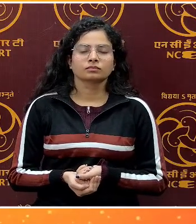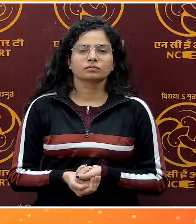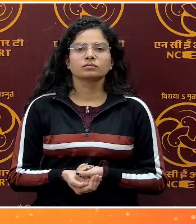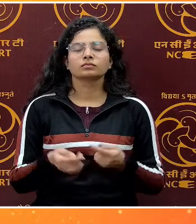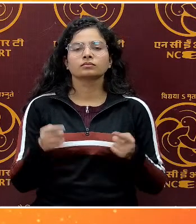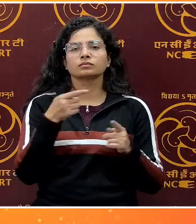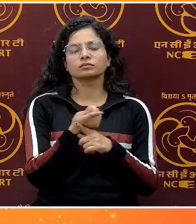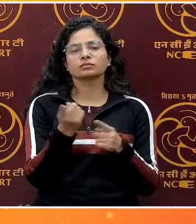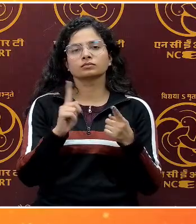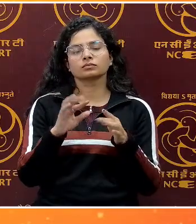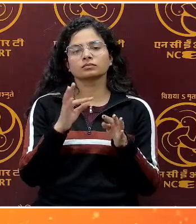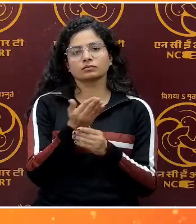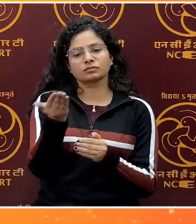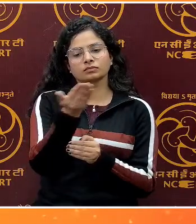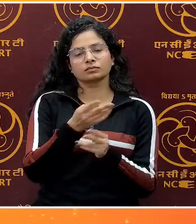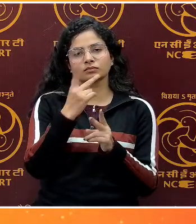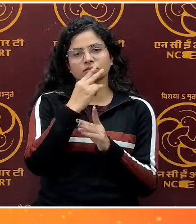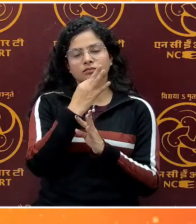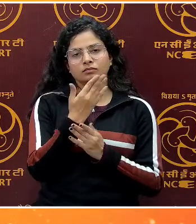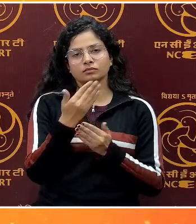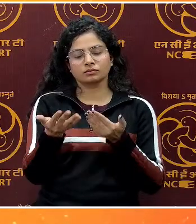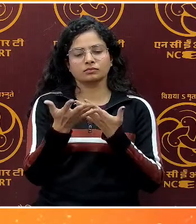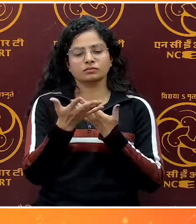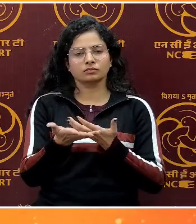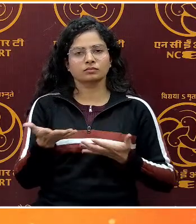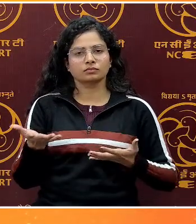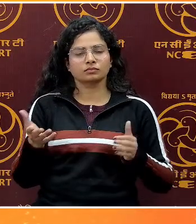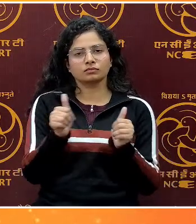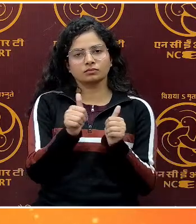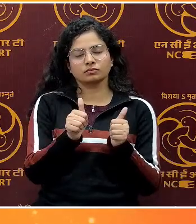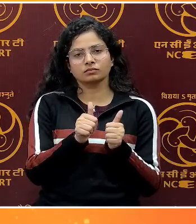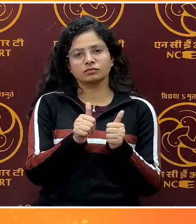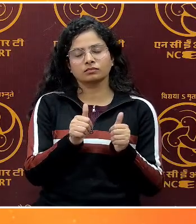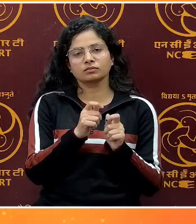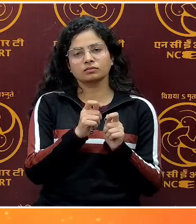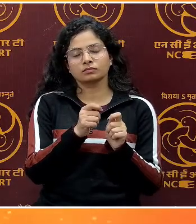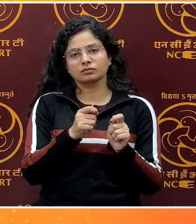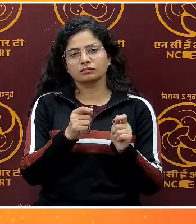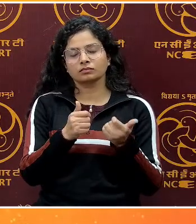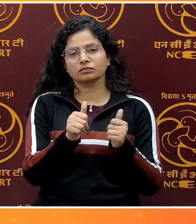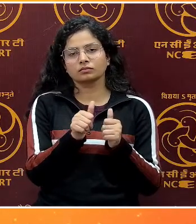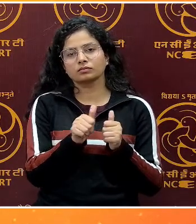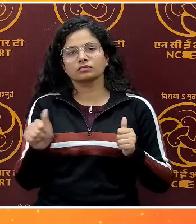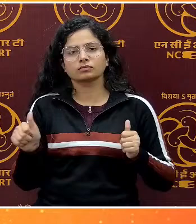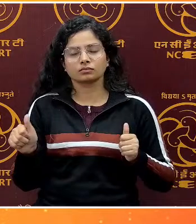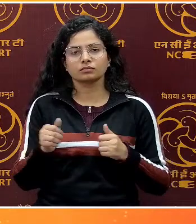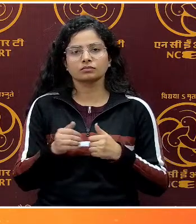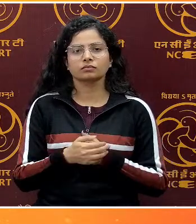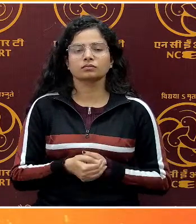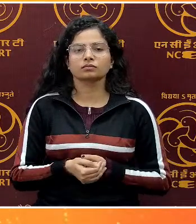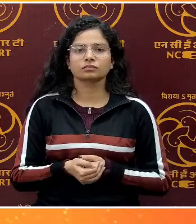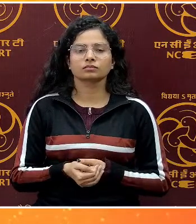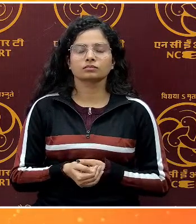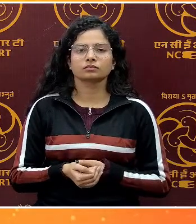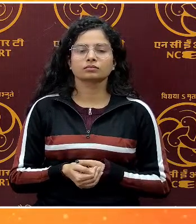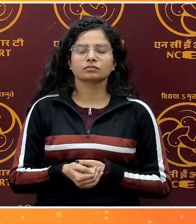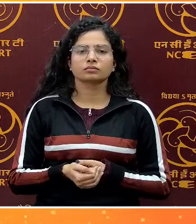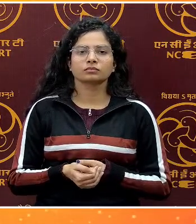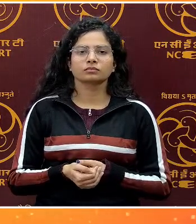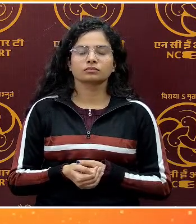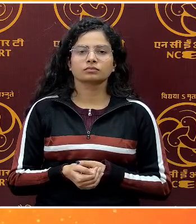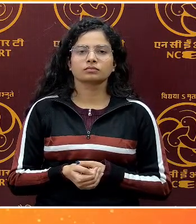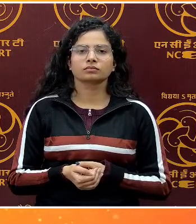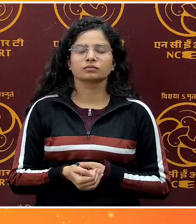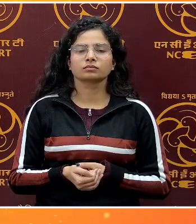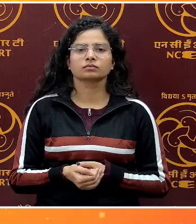this case you see the object is far from the mirror. Okay, so okay, now it will be more easy